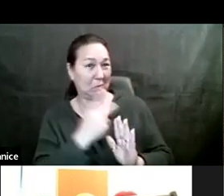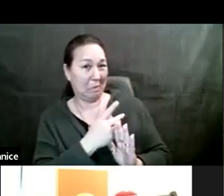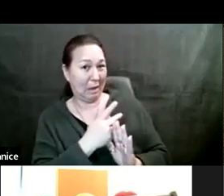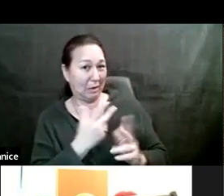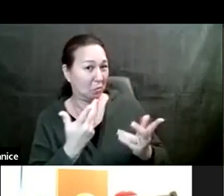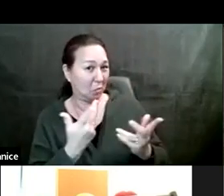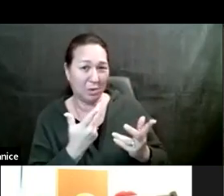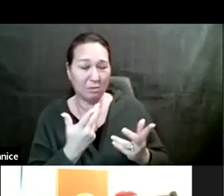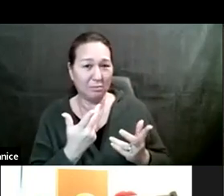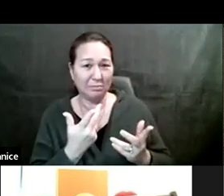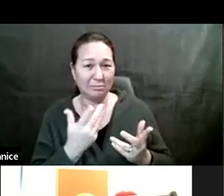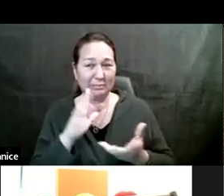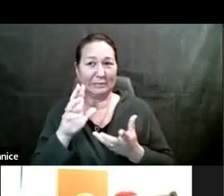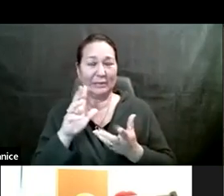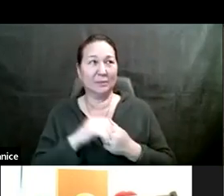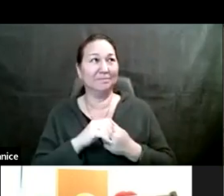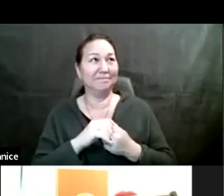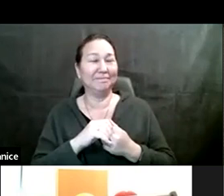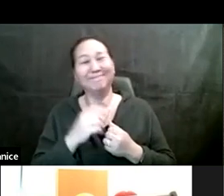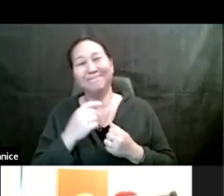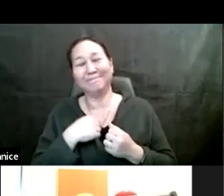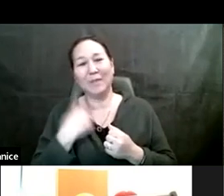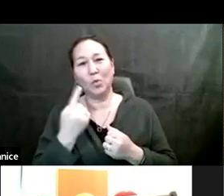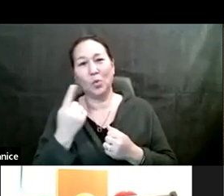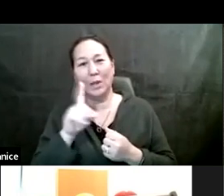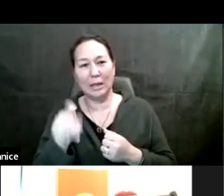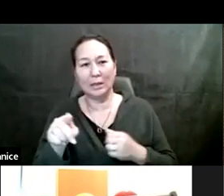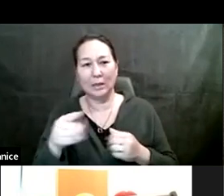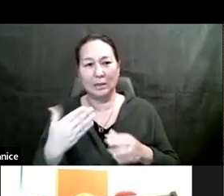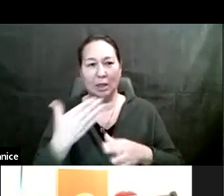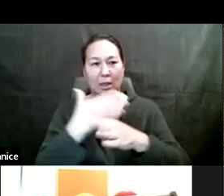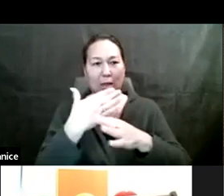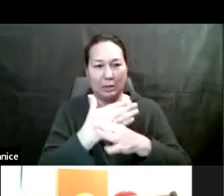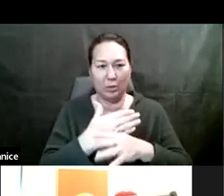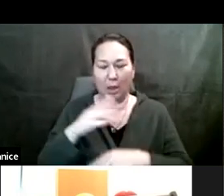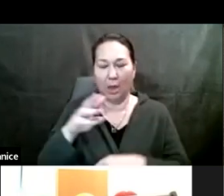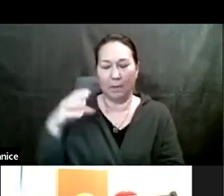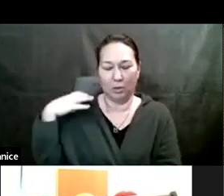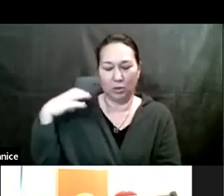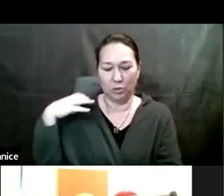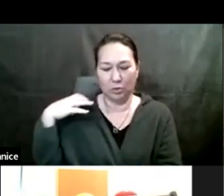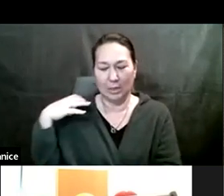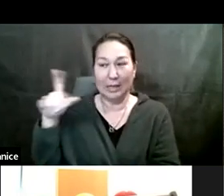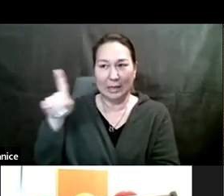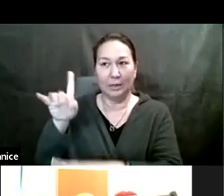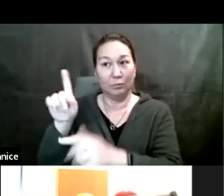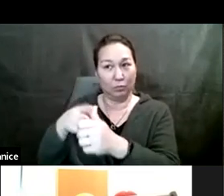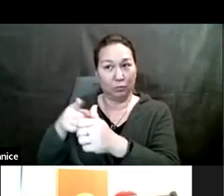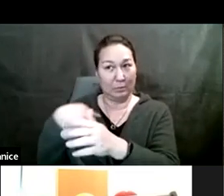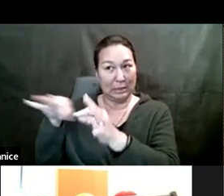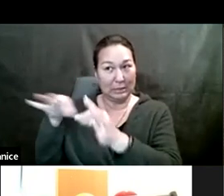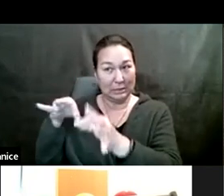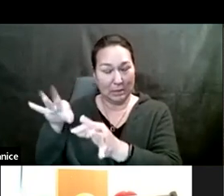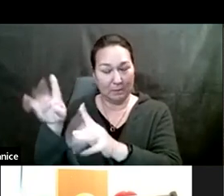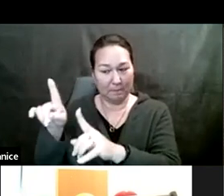okay but like I'm just asking like two things let me explain um first we we